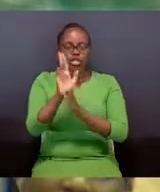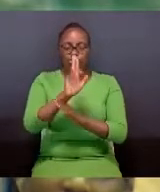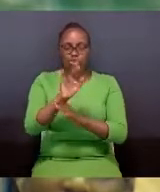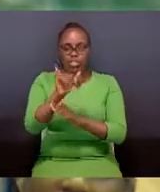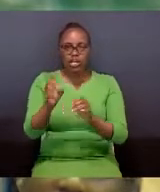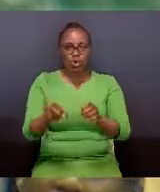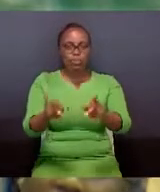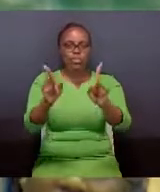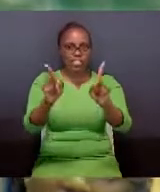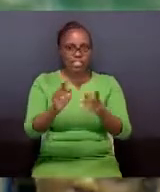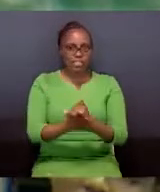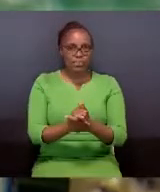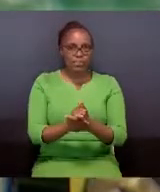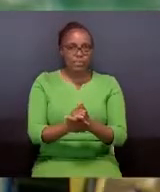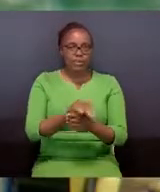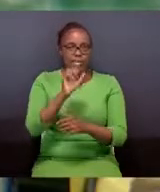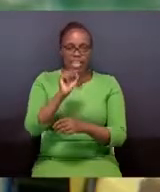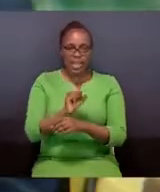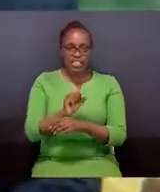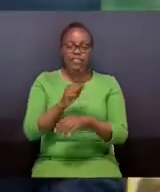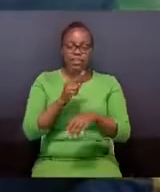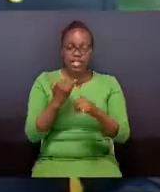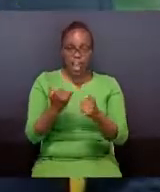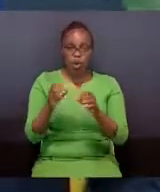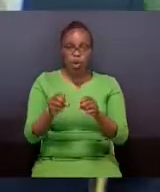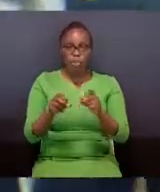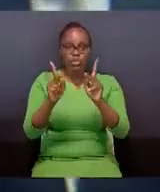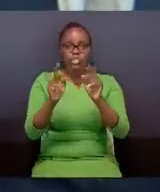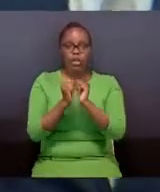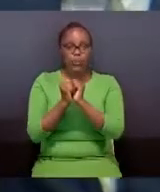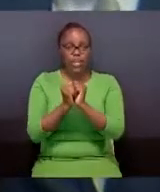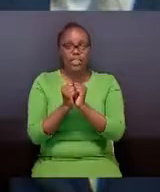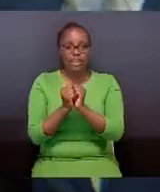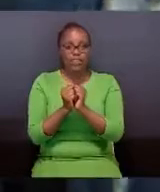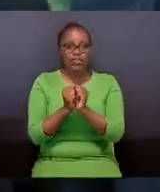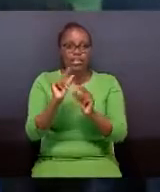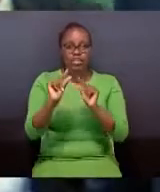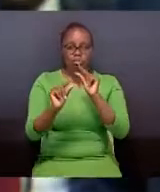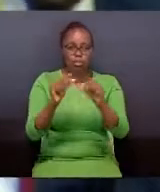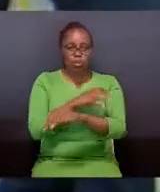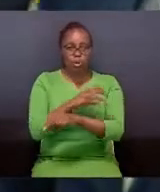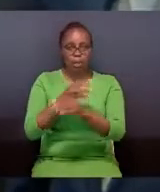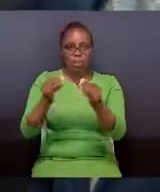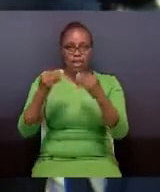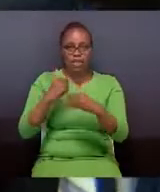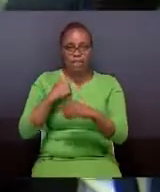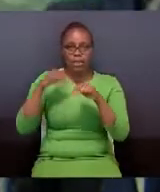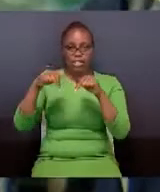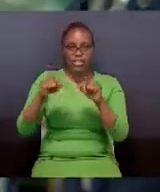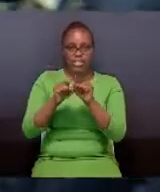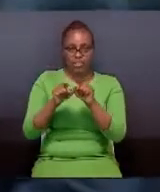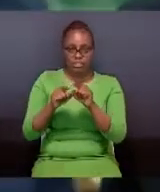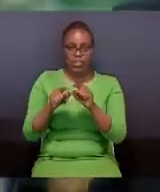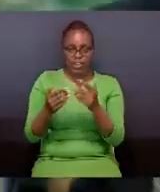opportunist. So in the age of opportunity, with the small power vested in me this afternoon at Youth